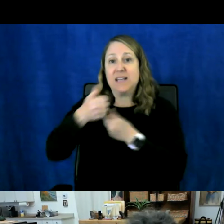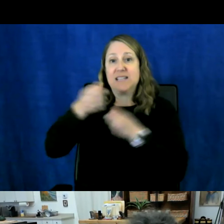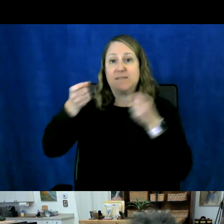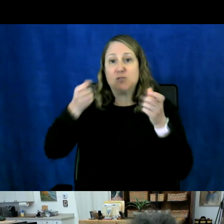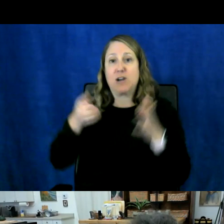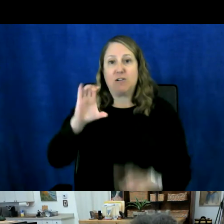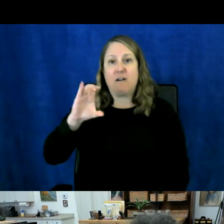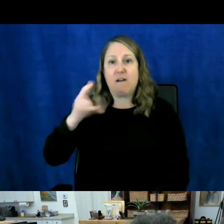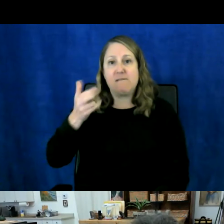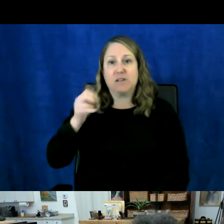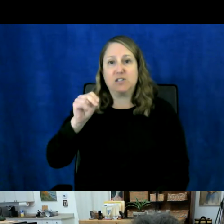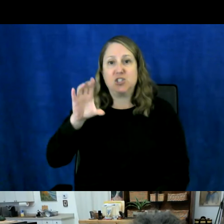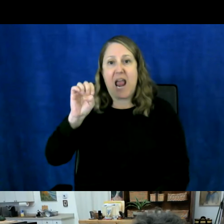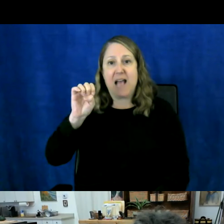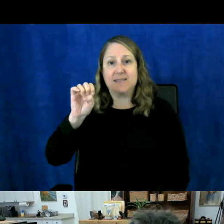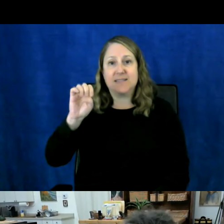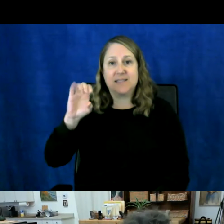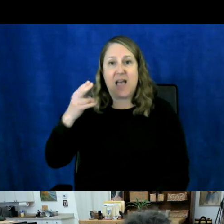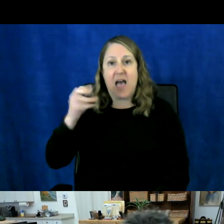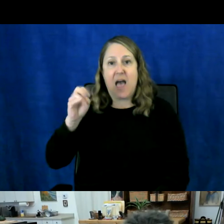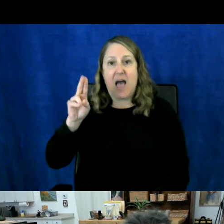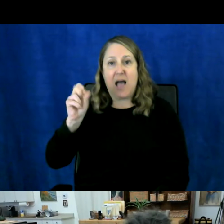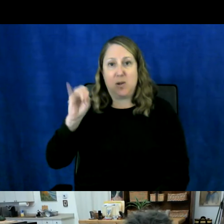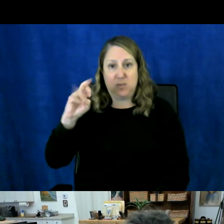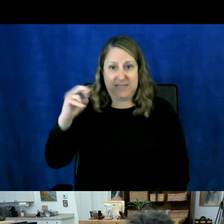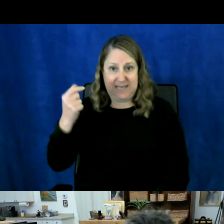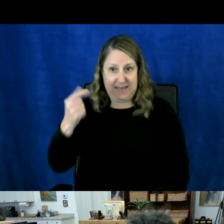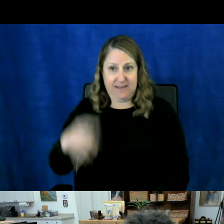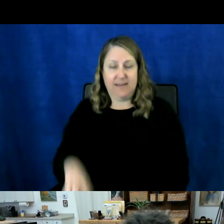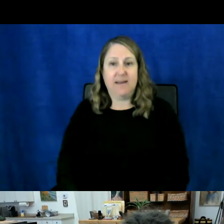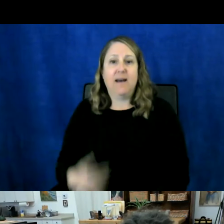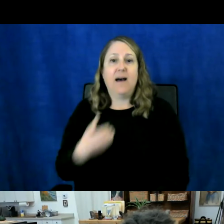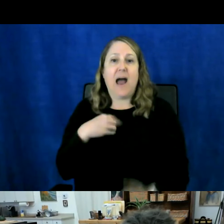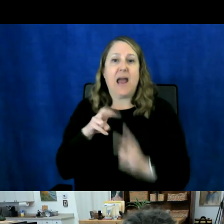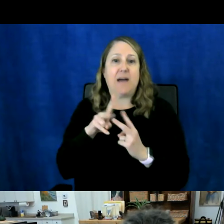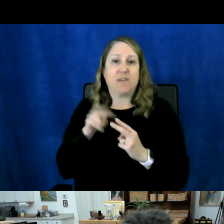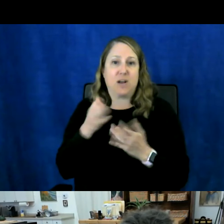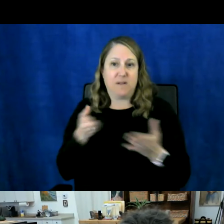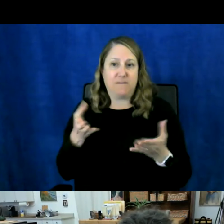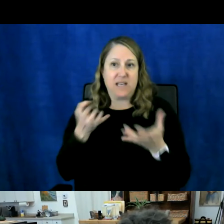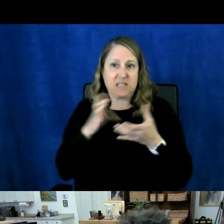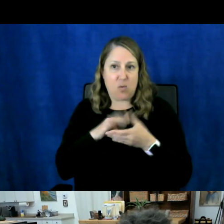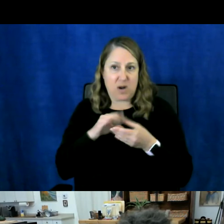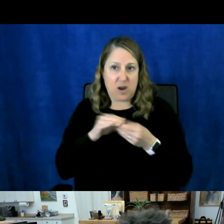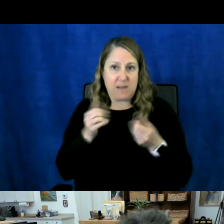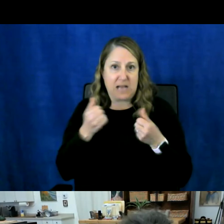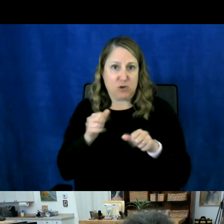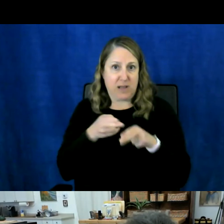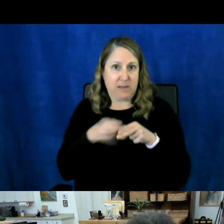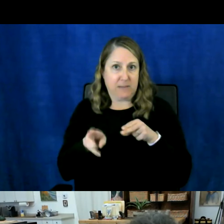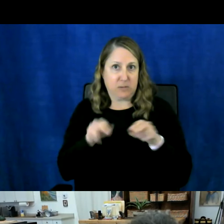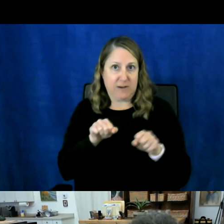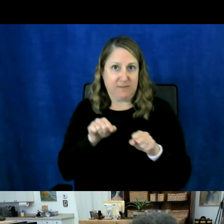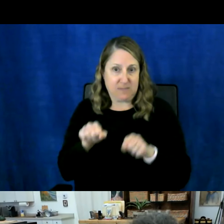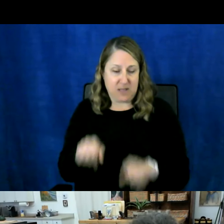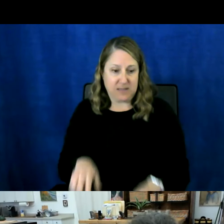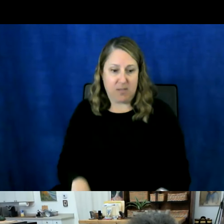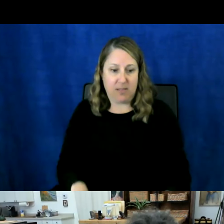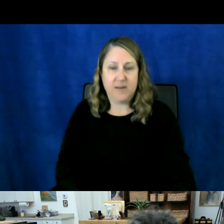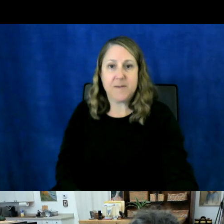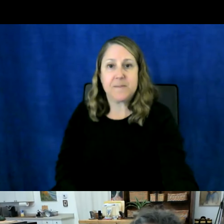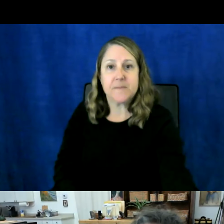Housing. And I have a couple of items that I wanted to comment on, and I'll try and be as brief as possible.